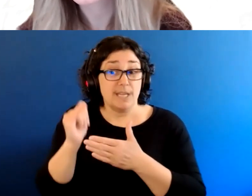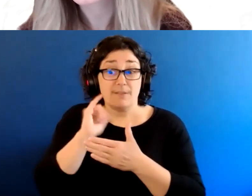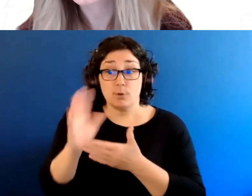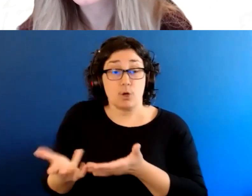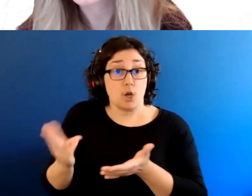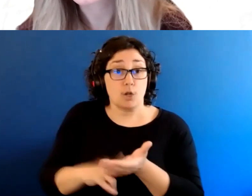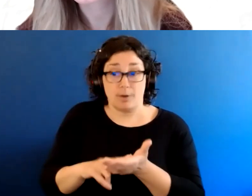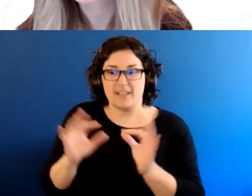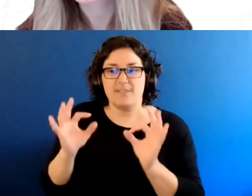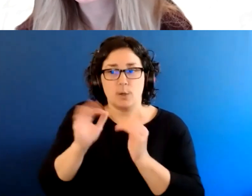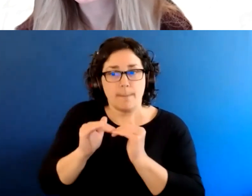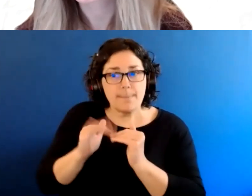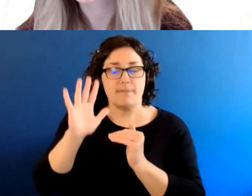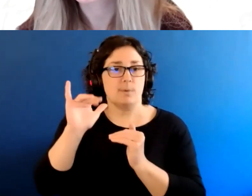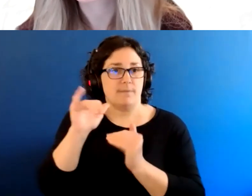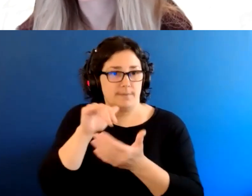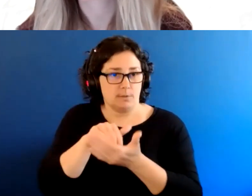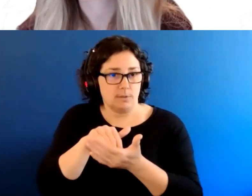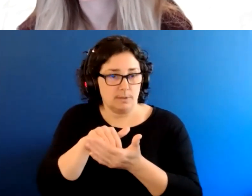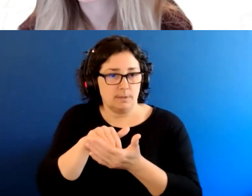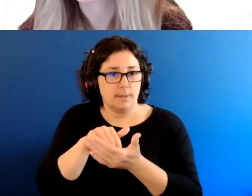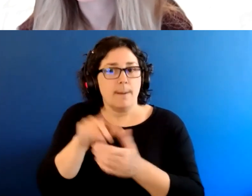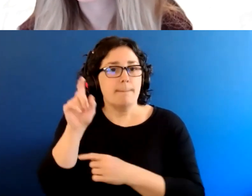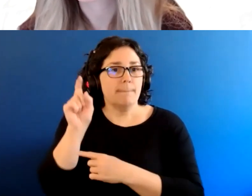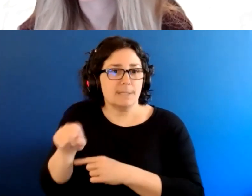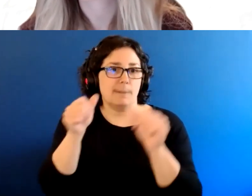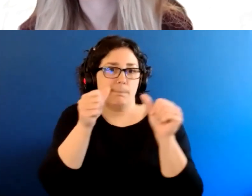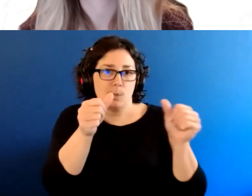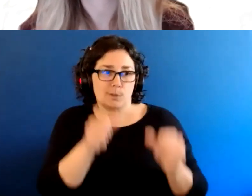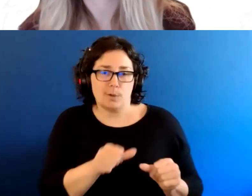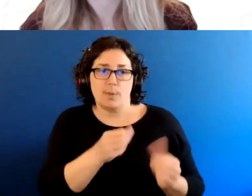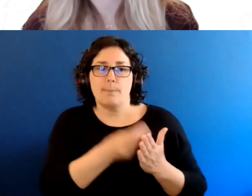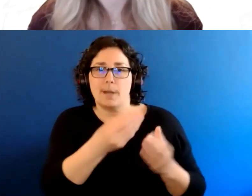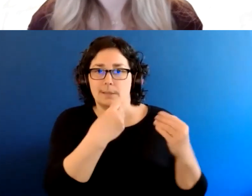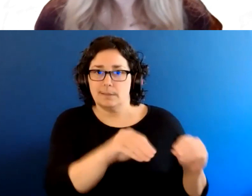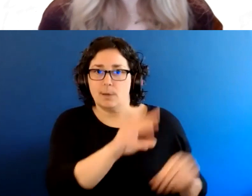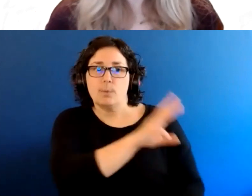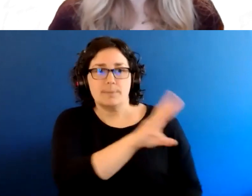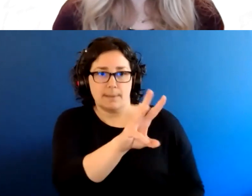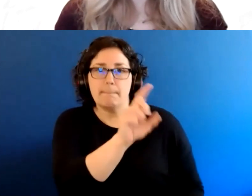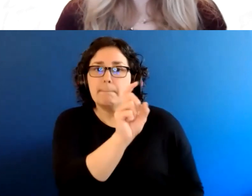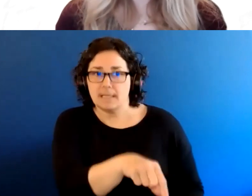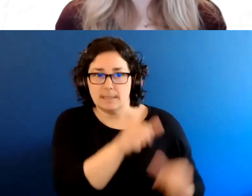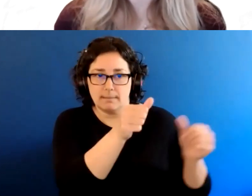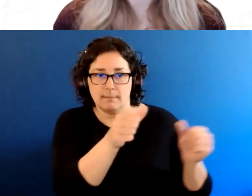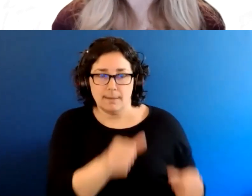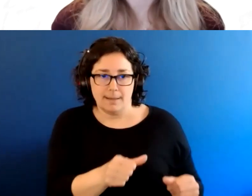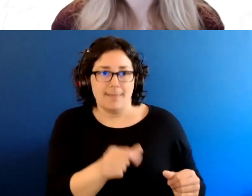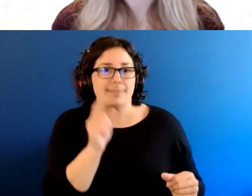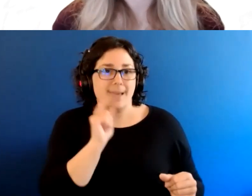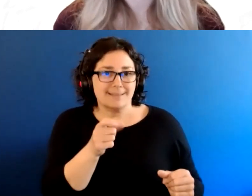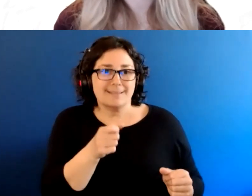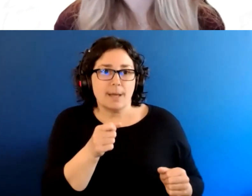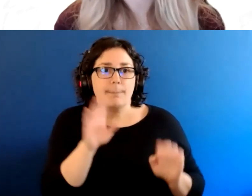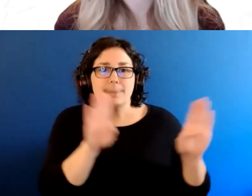is valued above $25,000, that has to be posted on the buy and sell website, and that is a tendering opportunity which